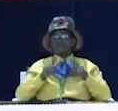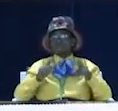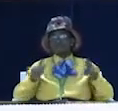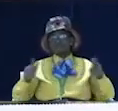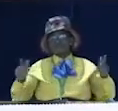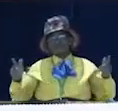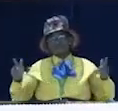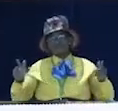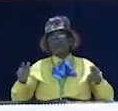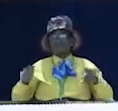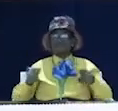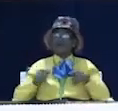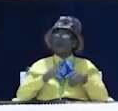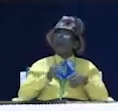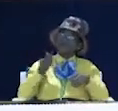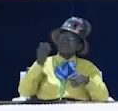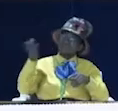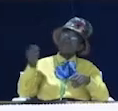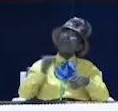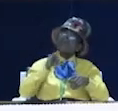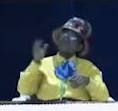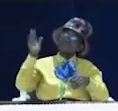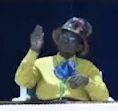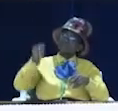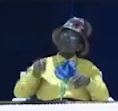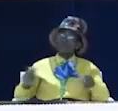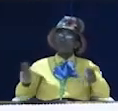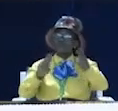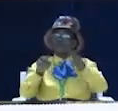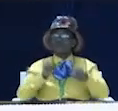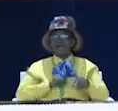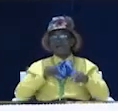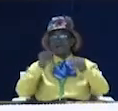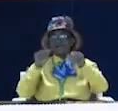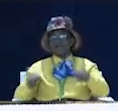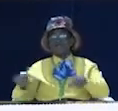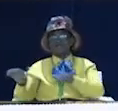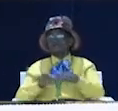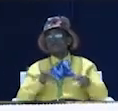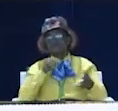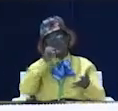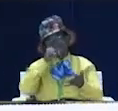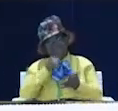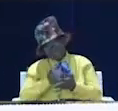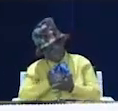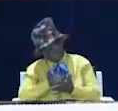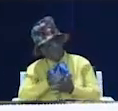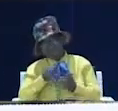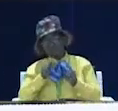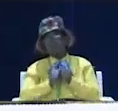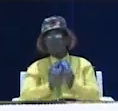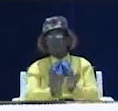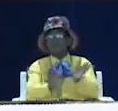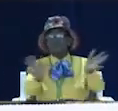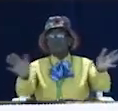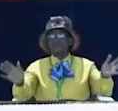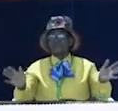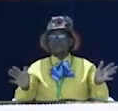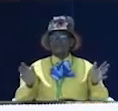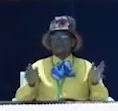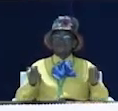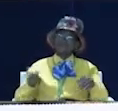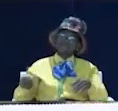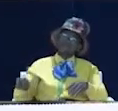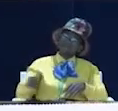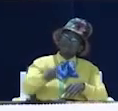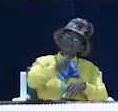commercial traveling. But if you want to travel by commercial, you have to wait for their timetable. If I have to wait